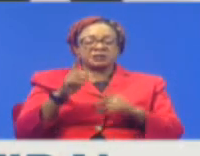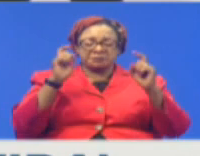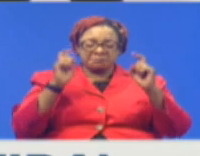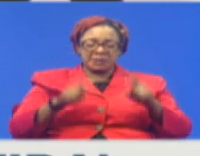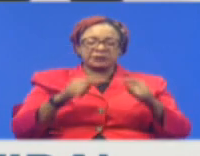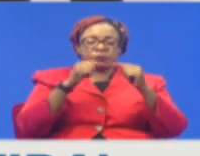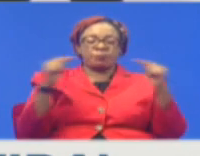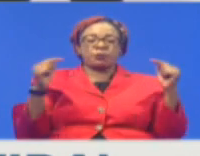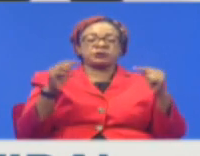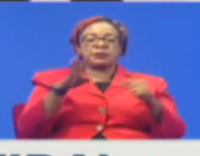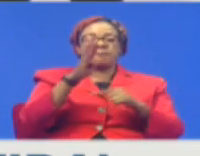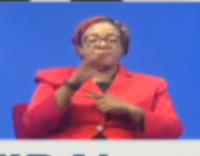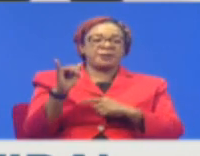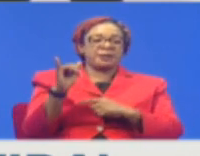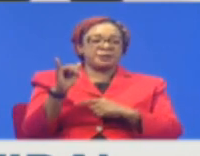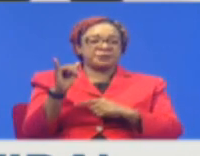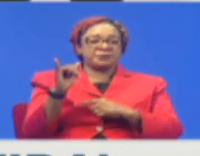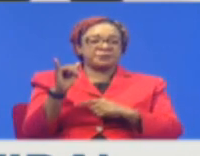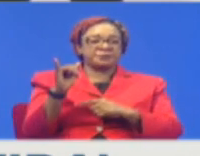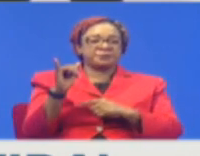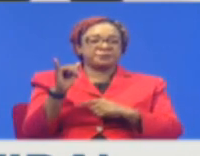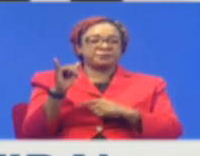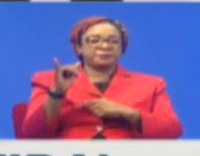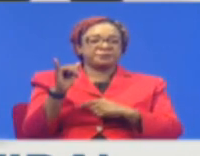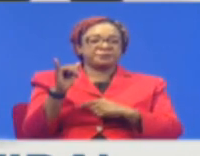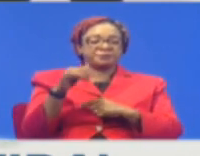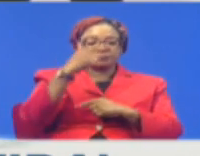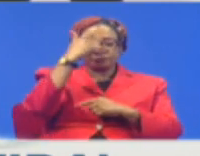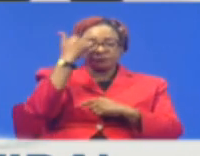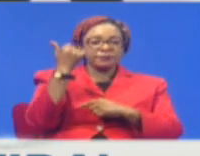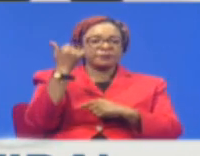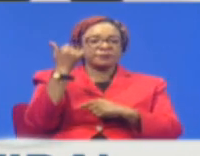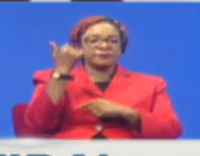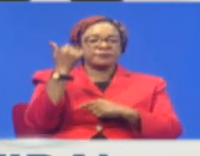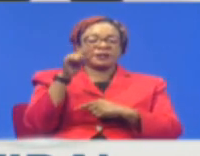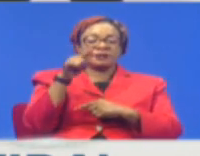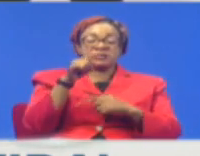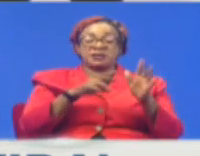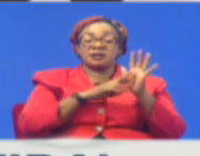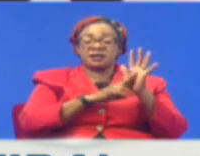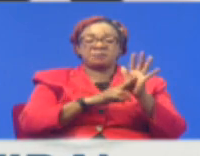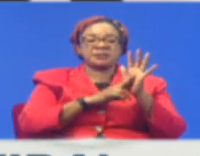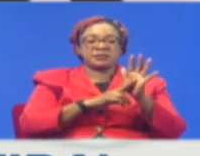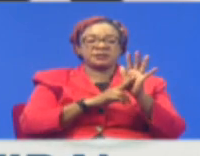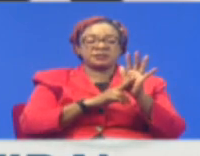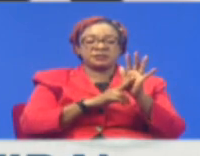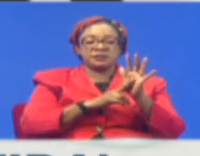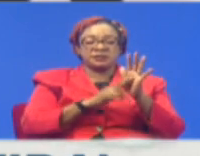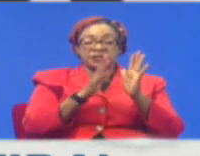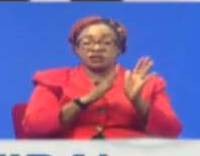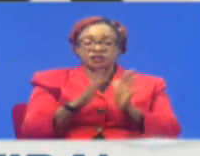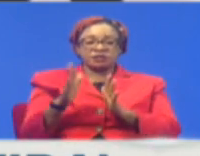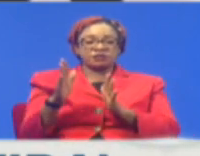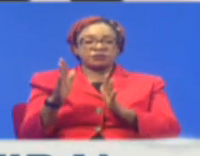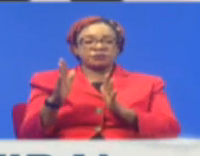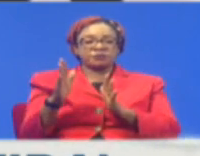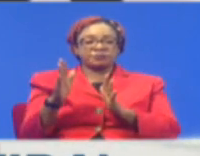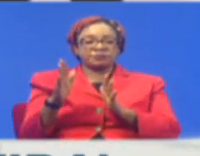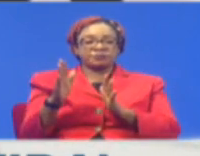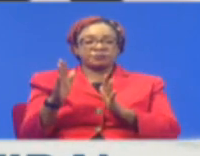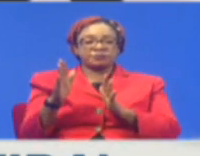BBI proposals in total because they represent the intention to the